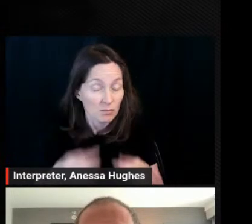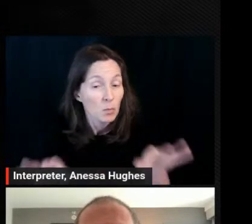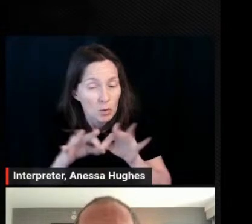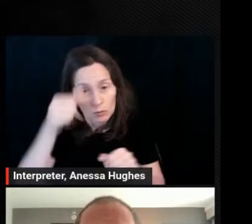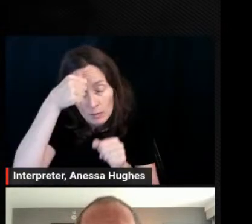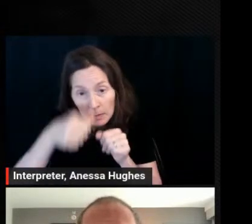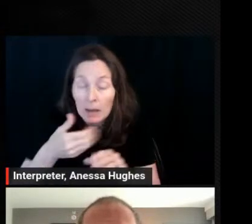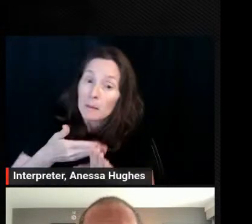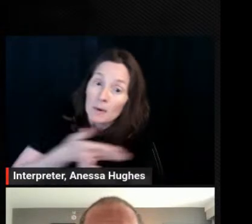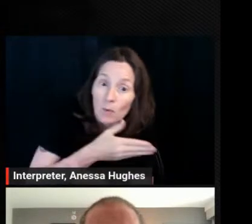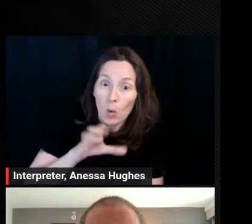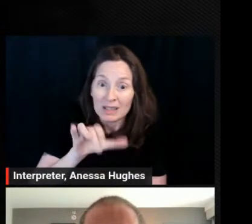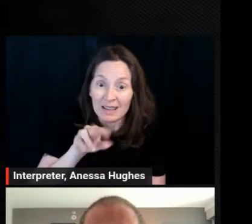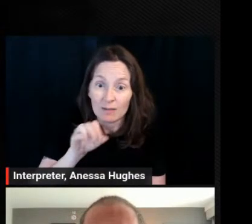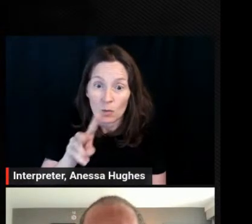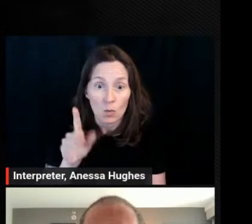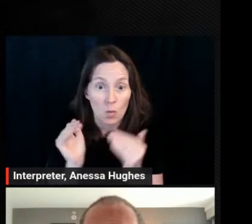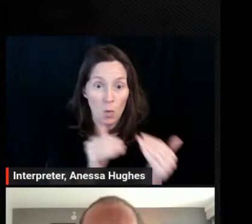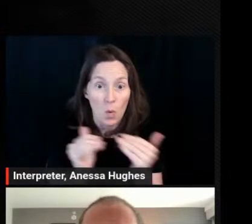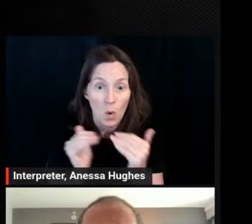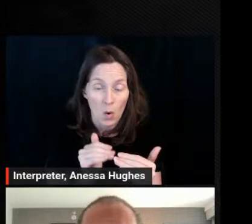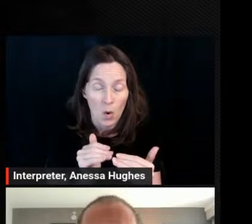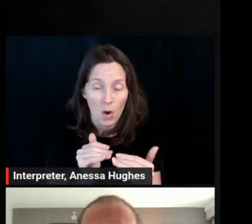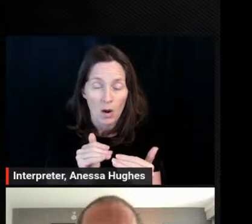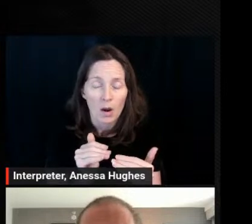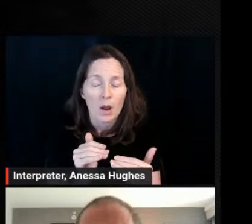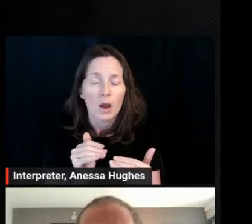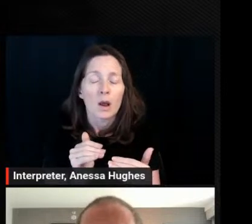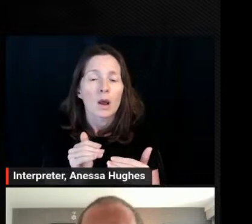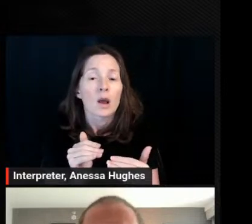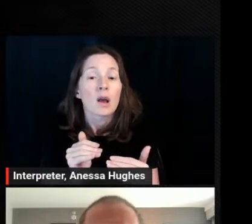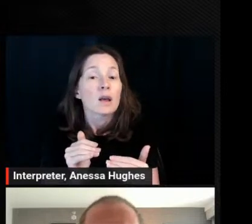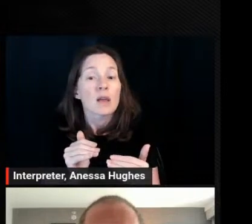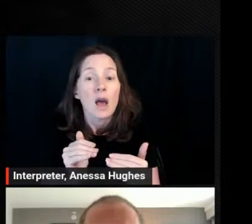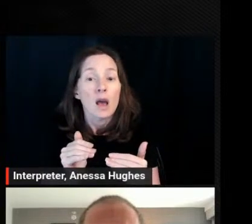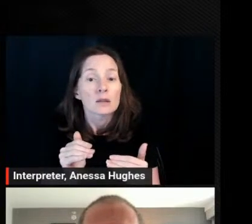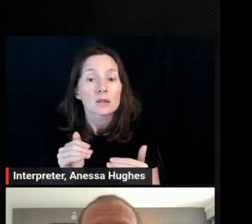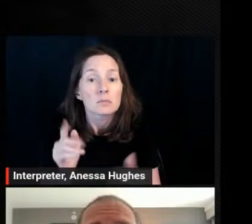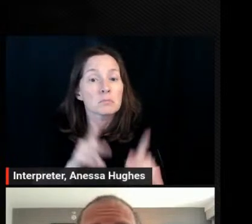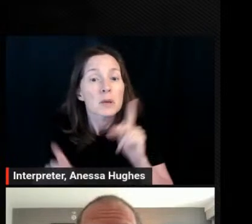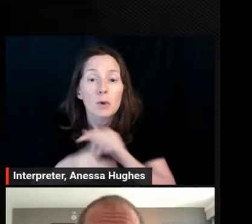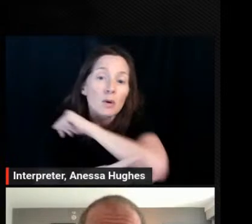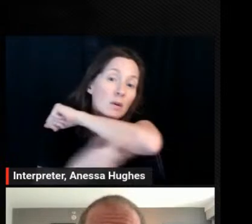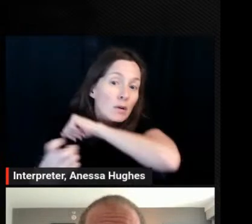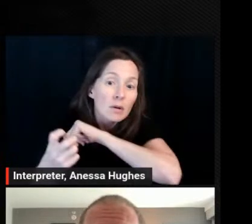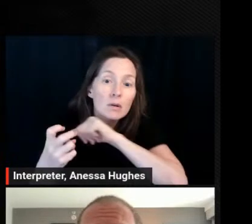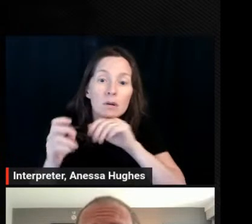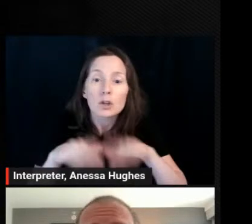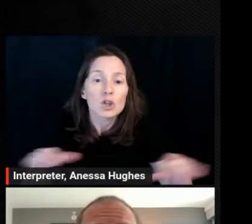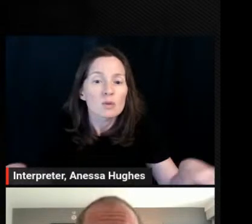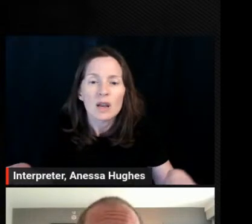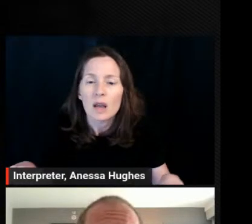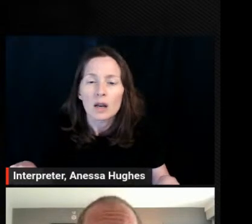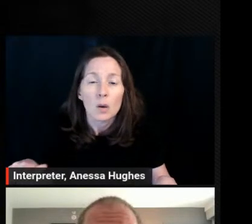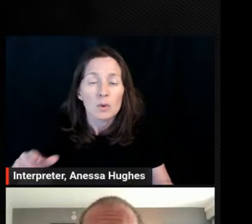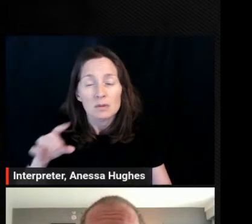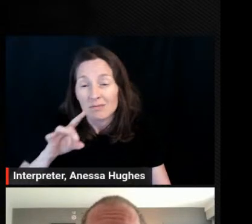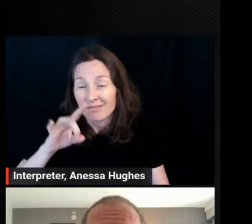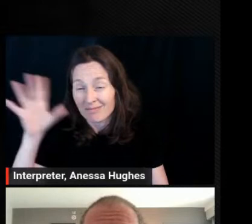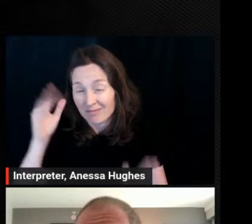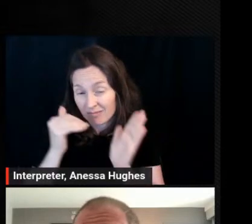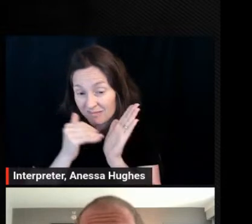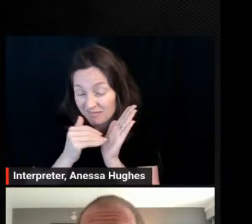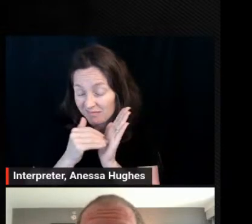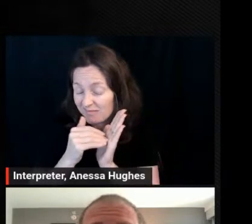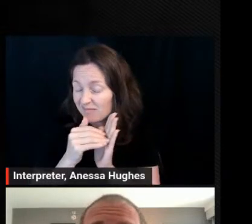was heartbreakingly frequent in many American towns and cities like Baltimore and Philadelphia, and that Black freedom